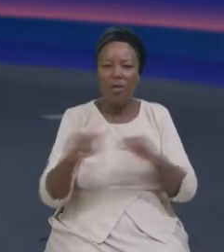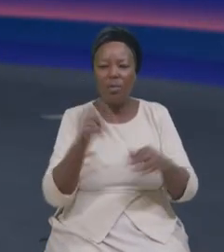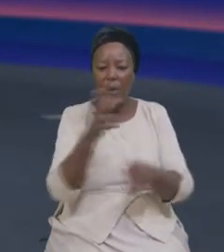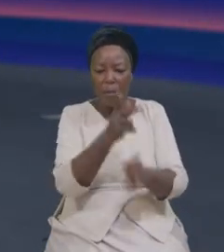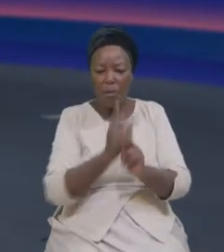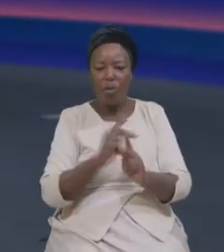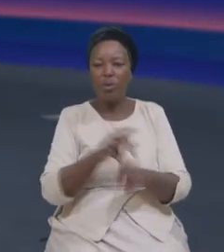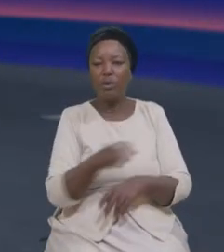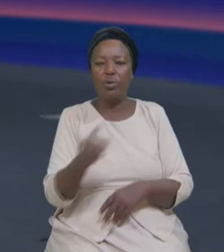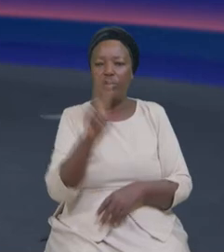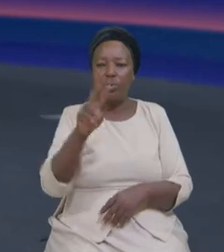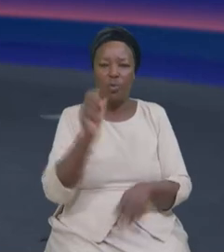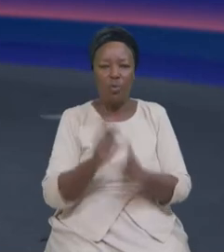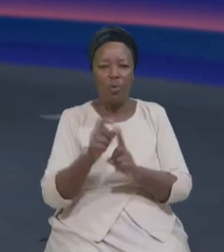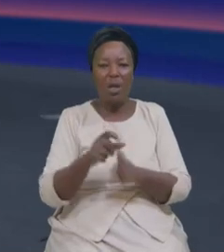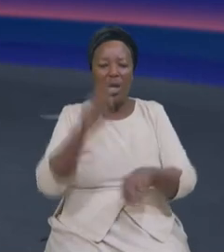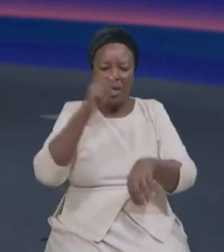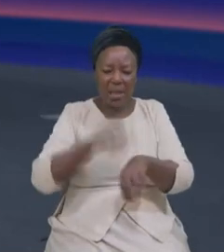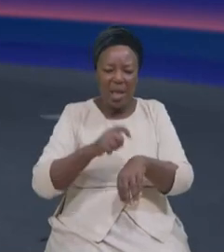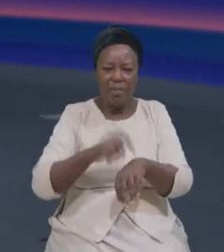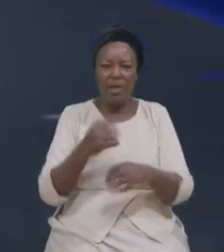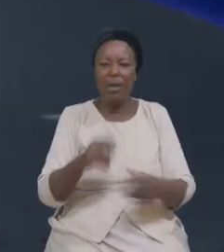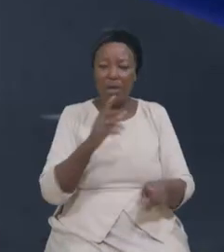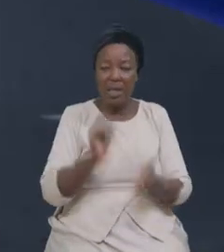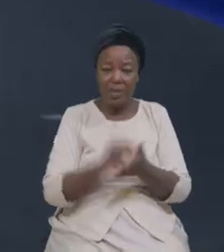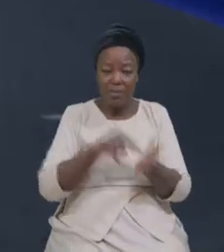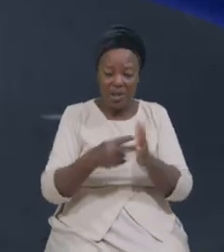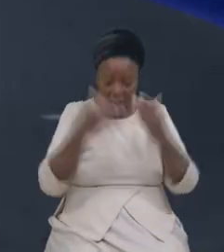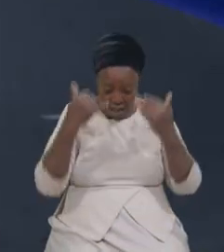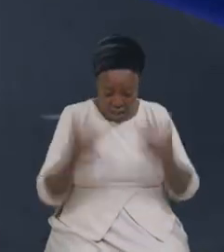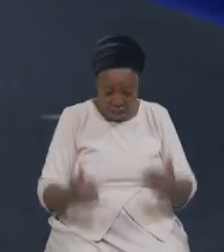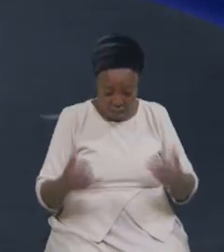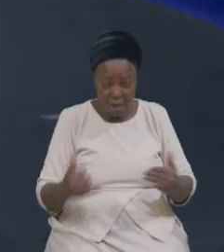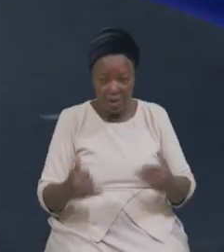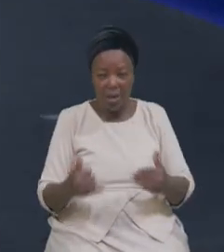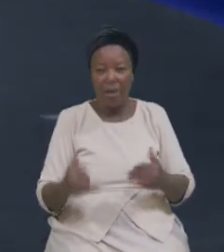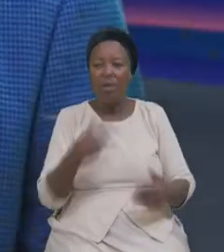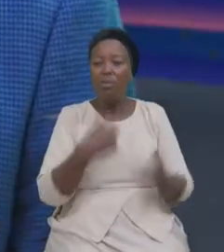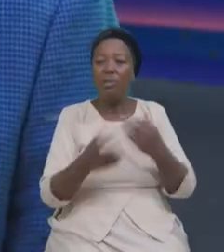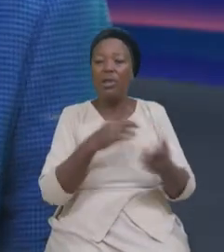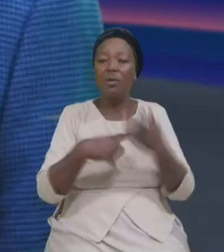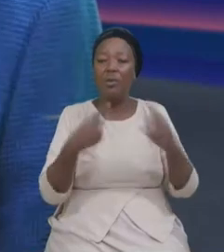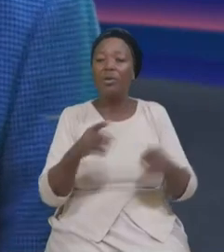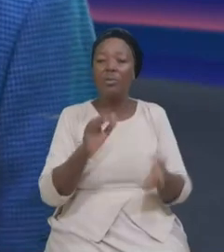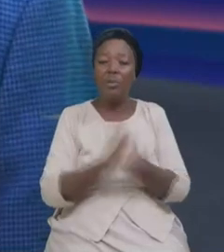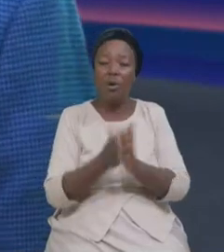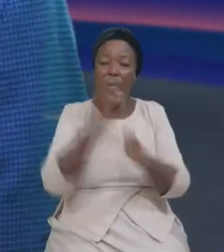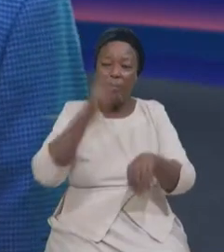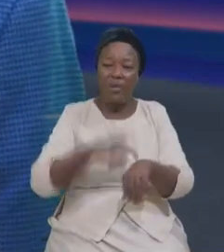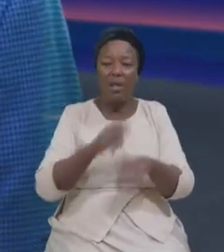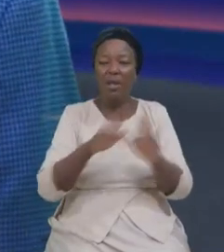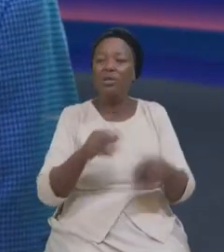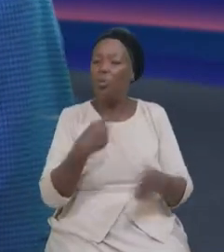there? Timely for now, at this present time, whatever confronts you. And then timeless, because no matter